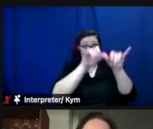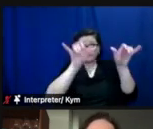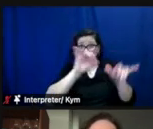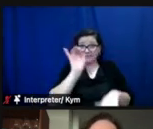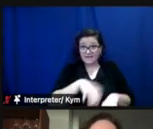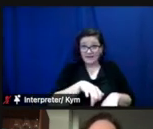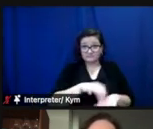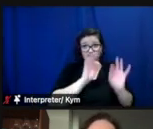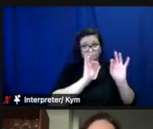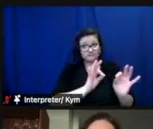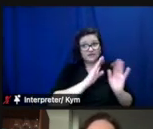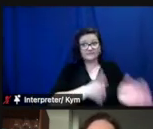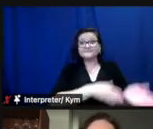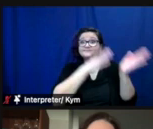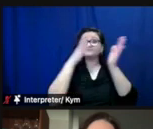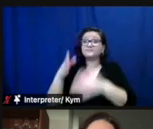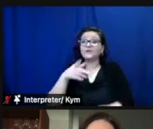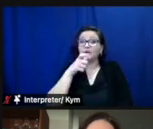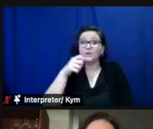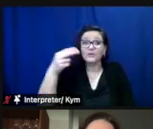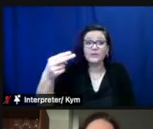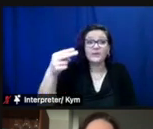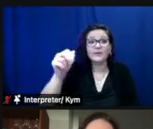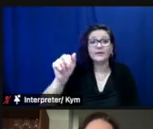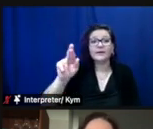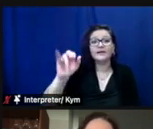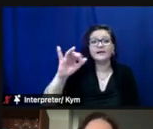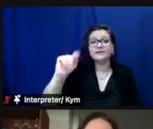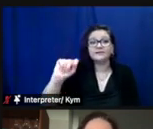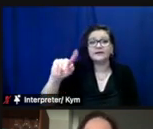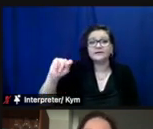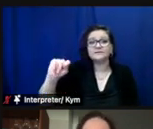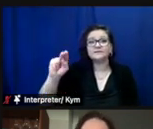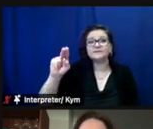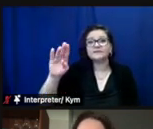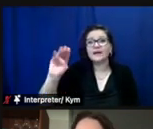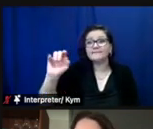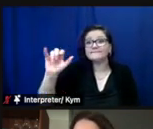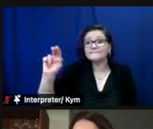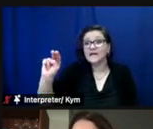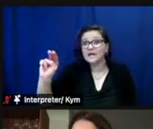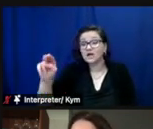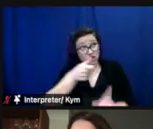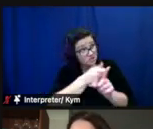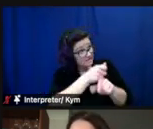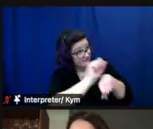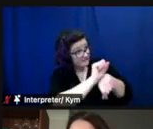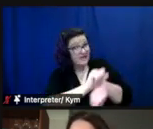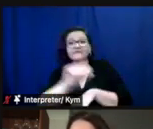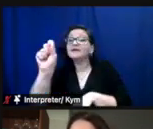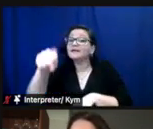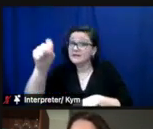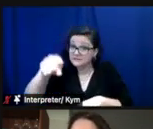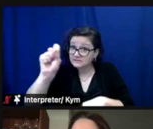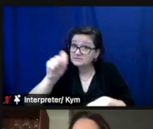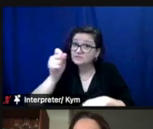Tubman. Harriet Tubman. She's a slave, right? Yeah, so she was a slave, right? So she was